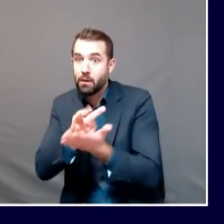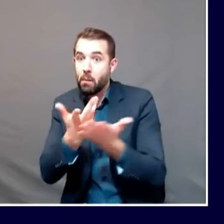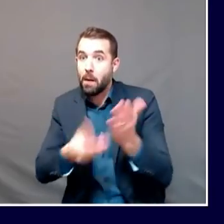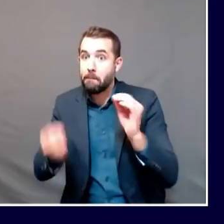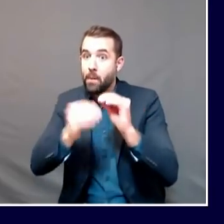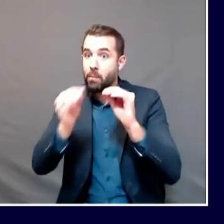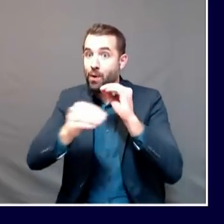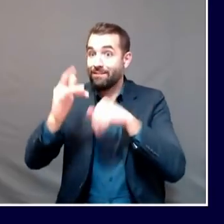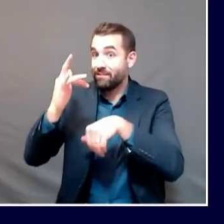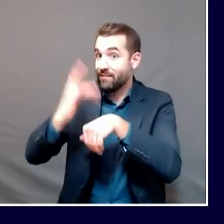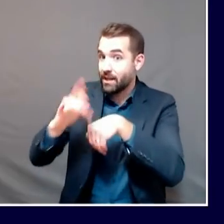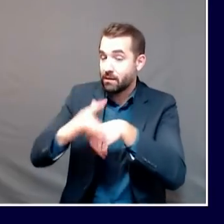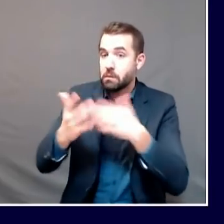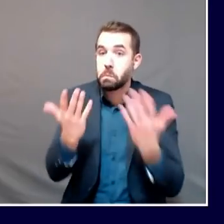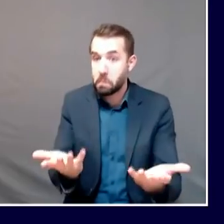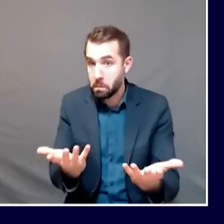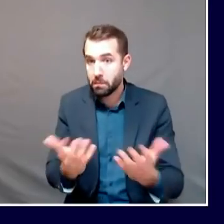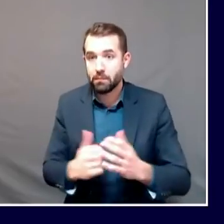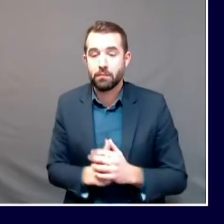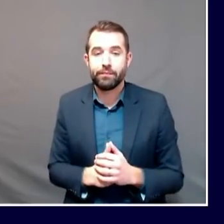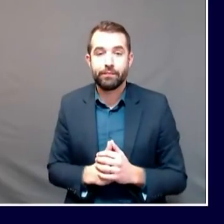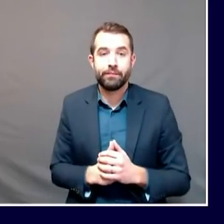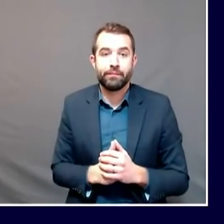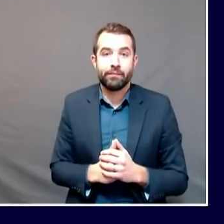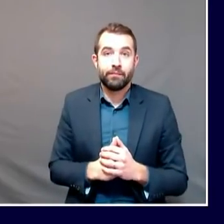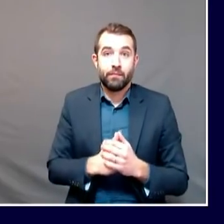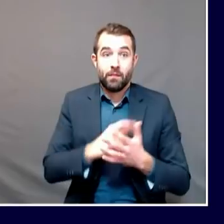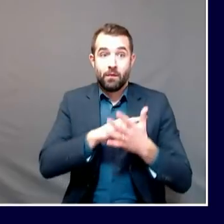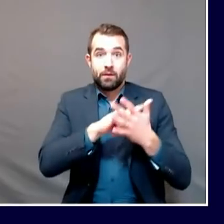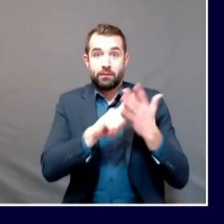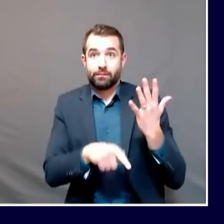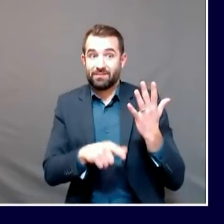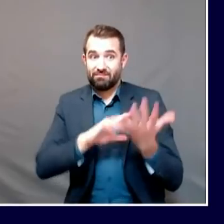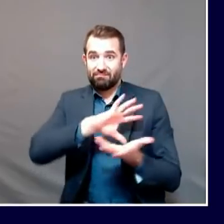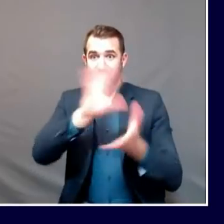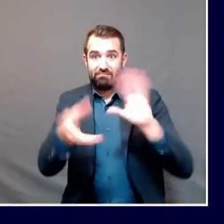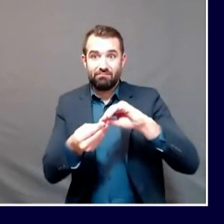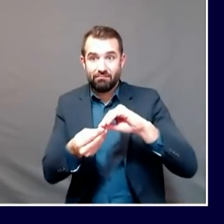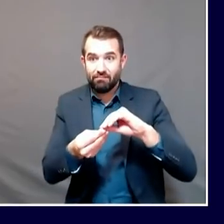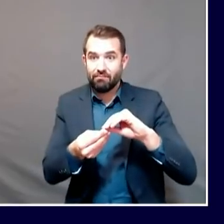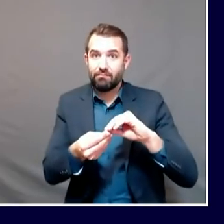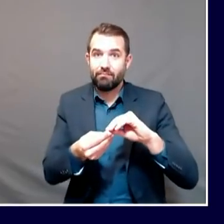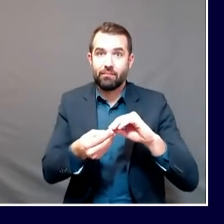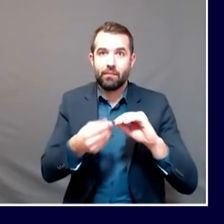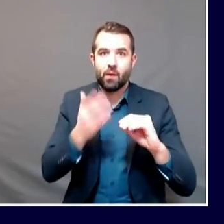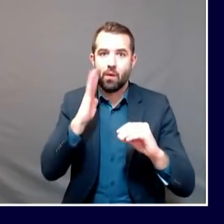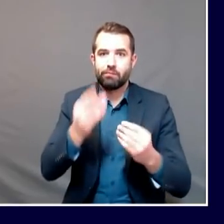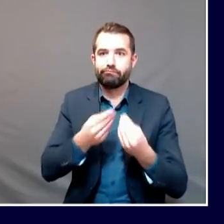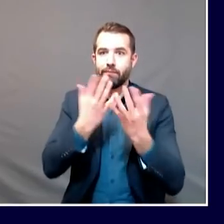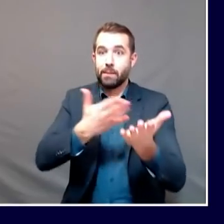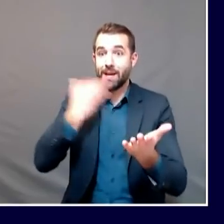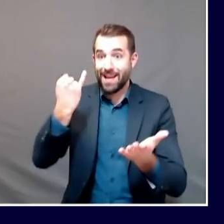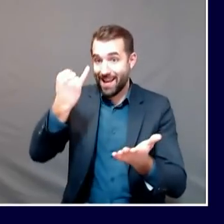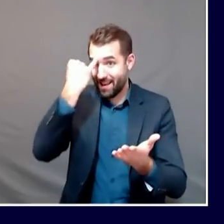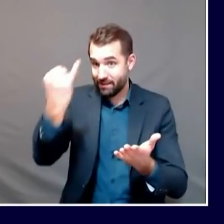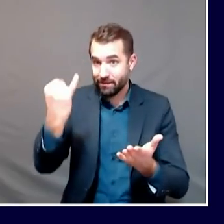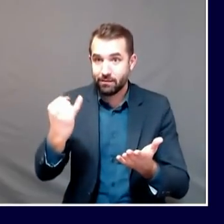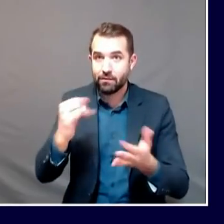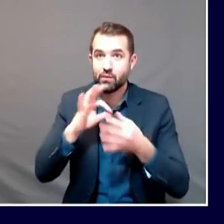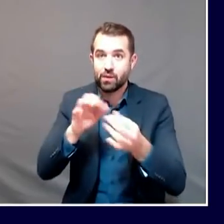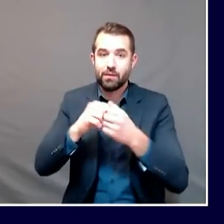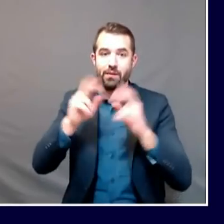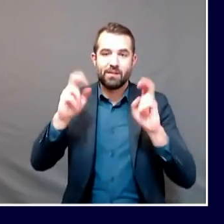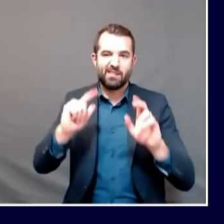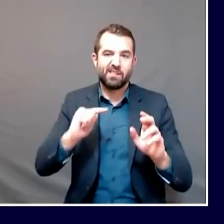up to date on when vaccine might be coming your way. But right now, I don't advise, and in fact,